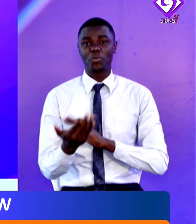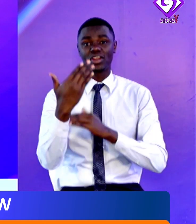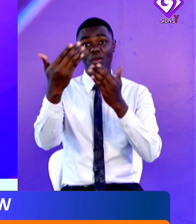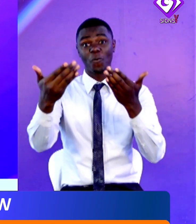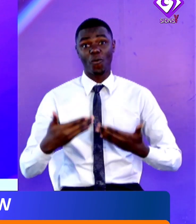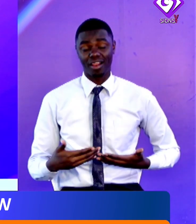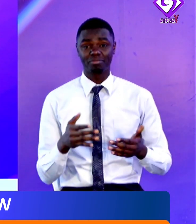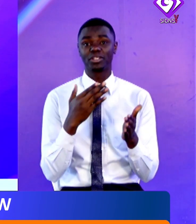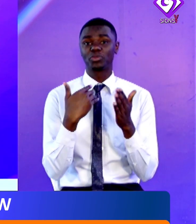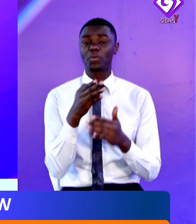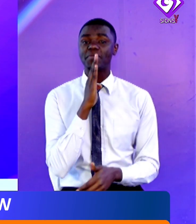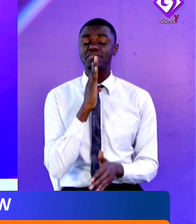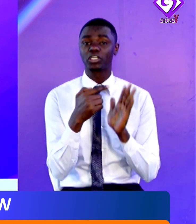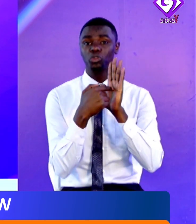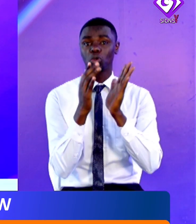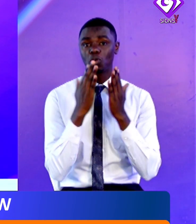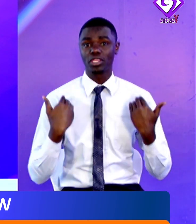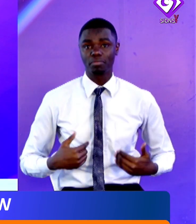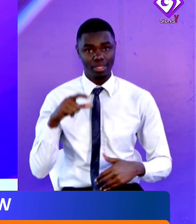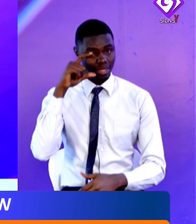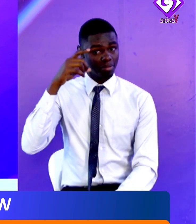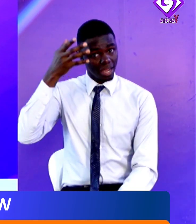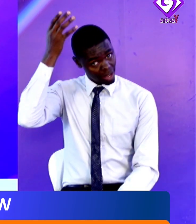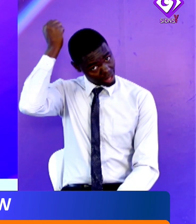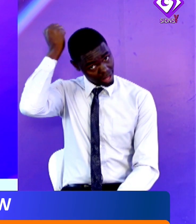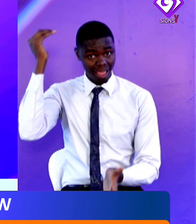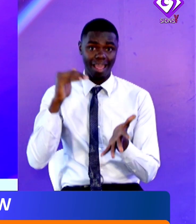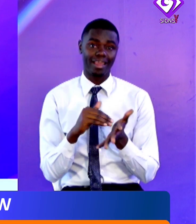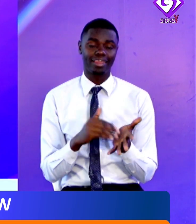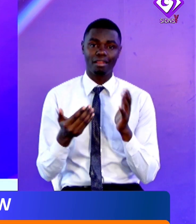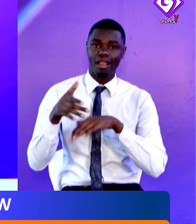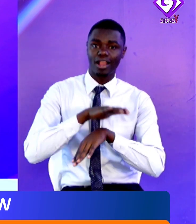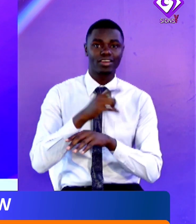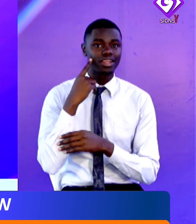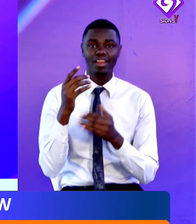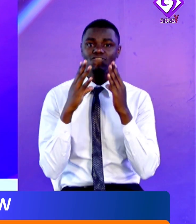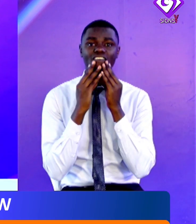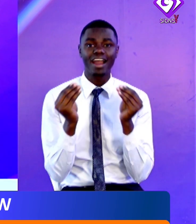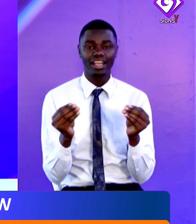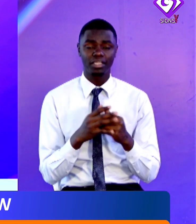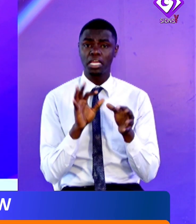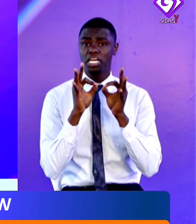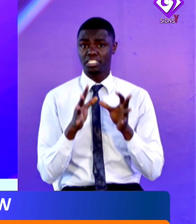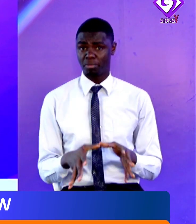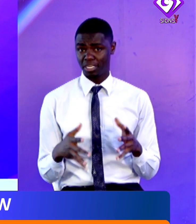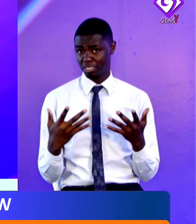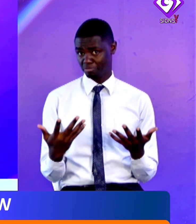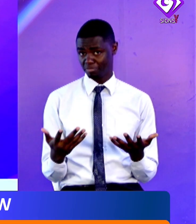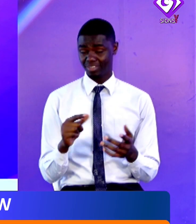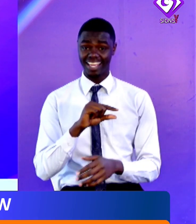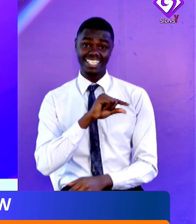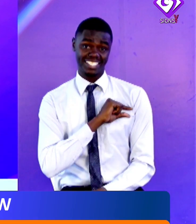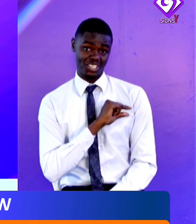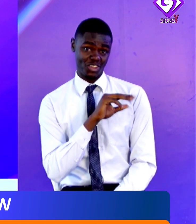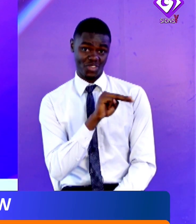Welcome to Breakfast Show. You are with me, Bill Clinton Odhiambo, once again standing in for Alan Herbert, and my sign language interpreter